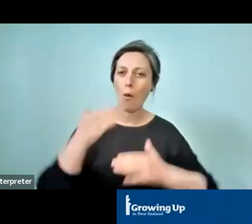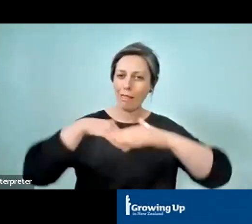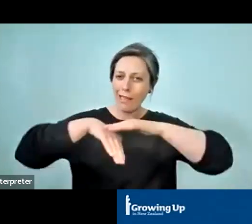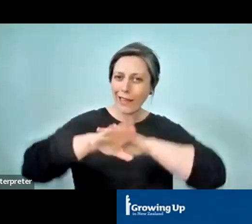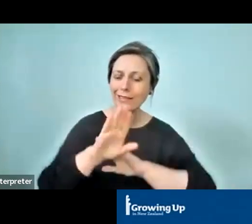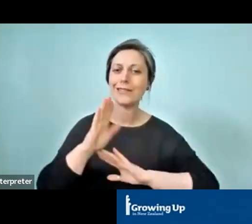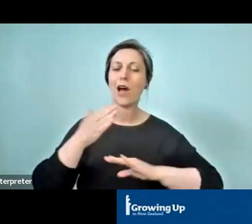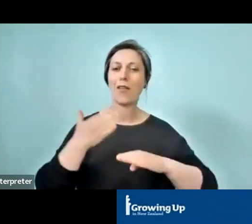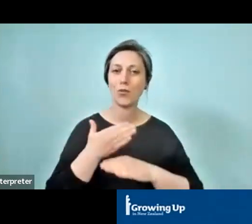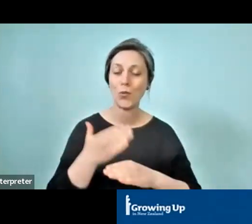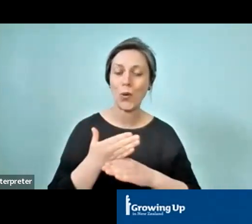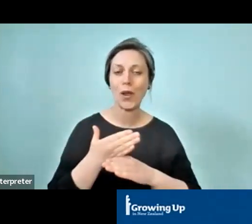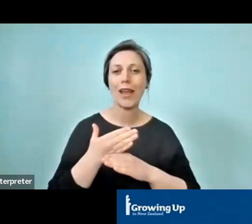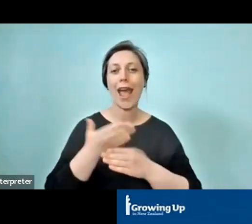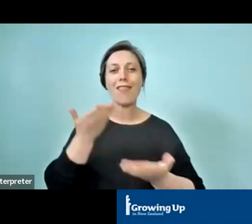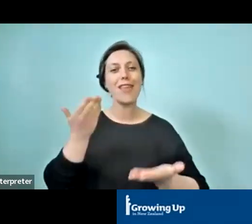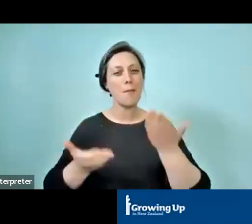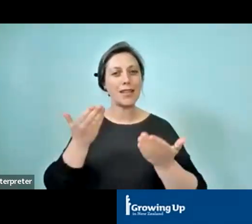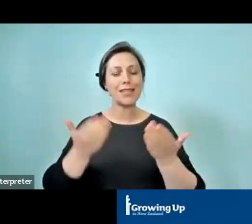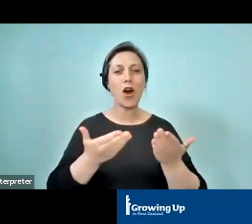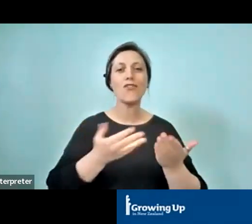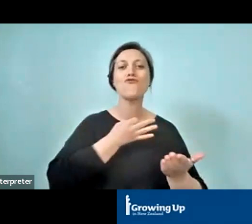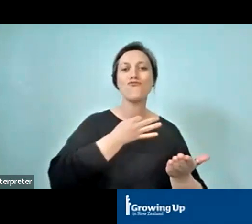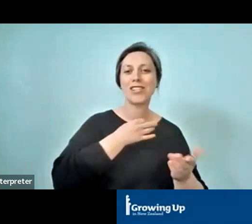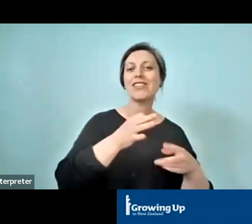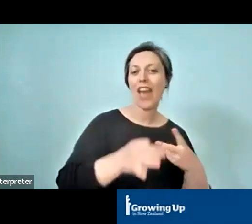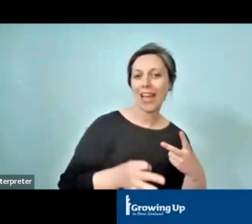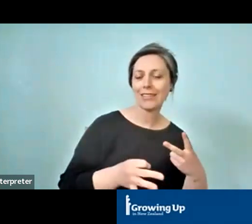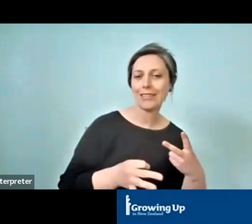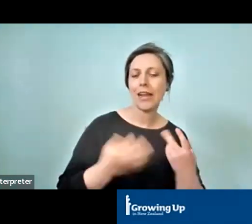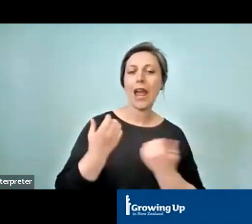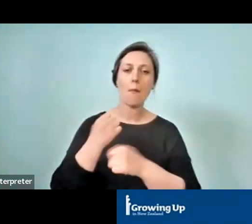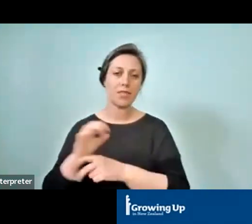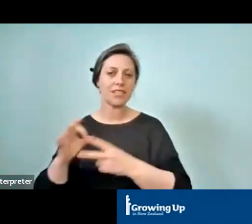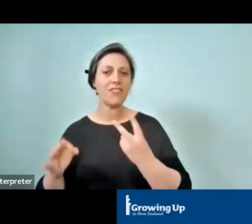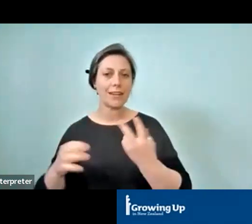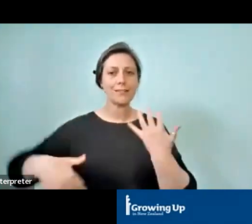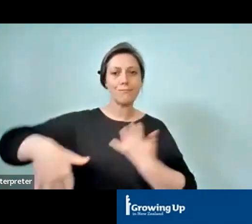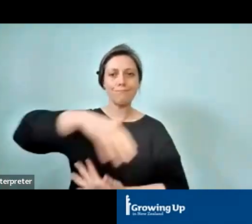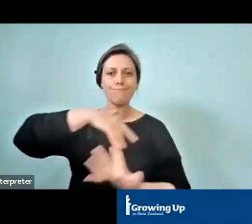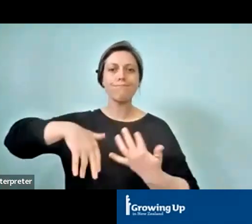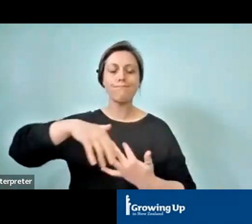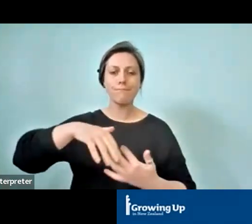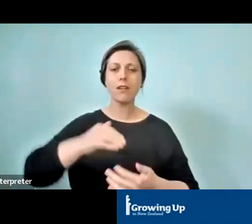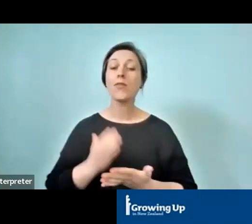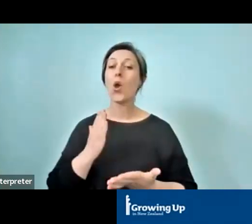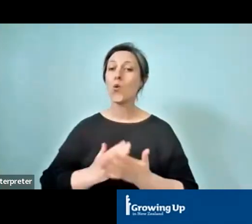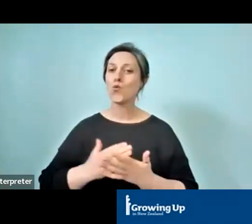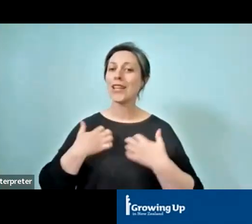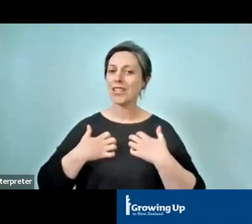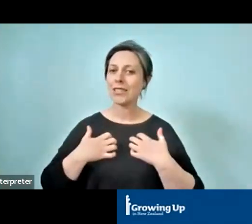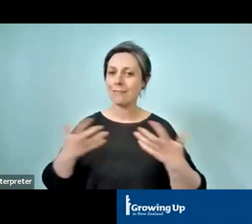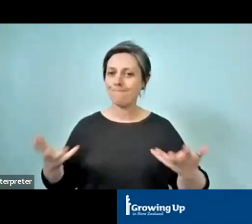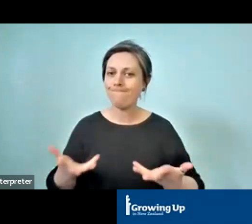the risk and protective factors. I know in some other conversations, you know, there's real interest in enabling whānau